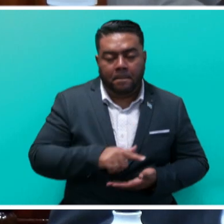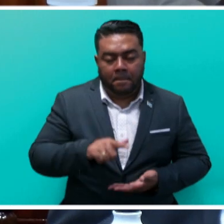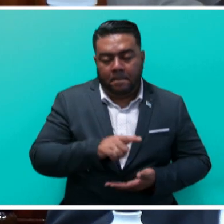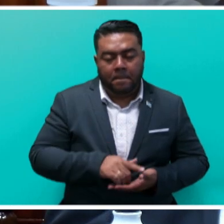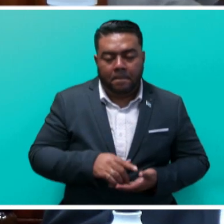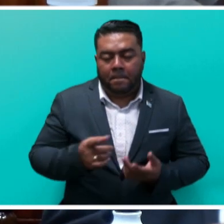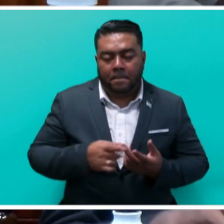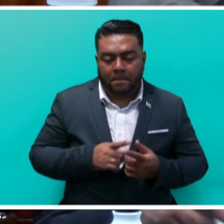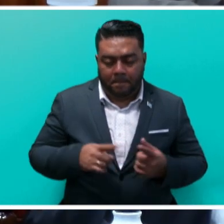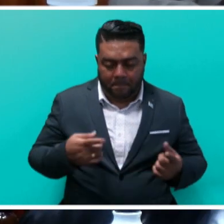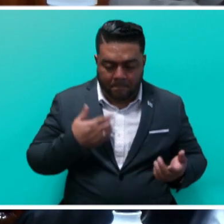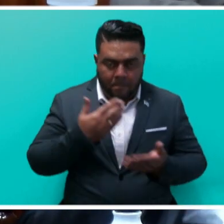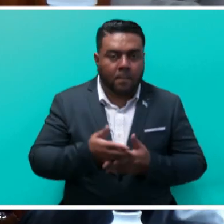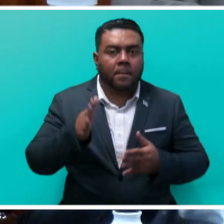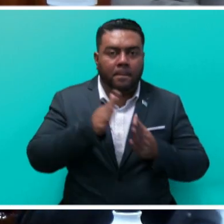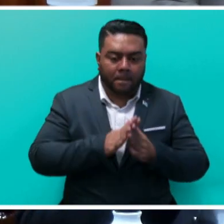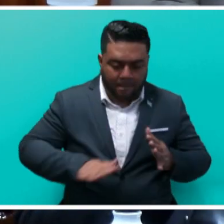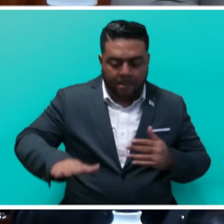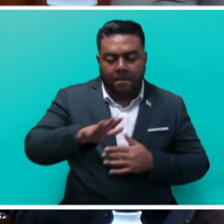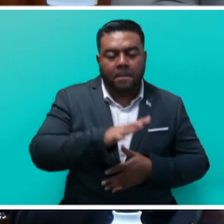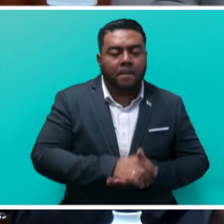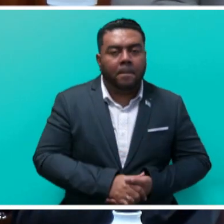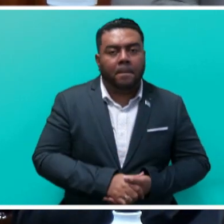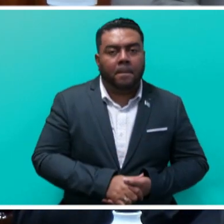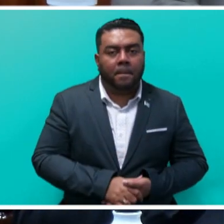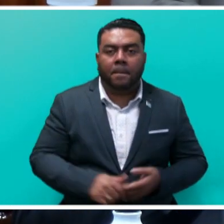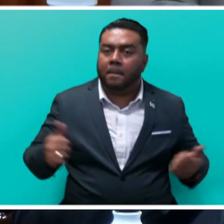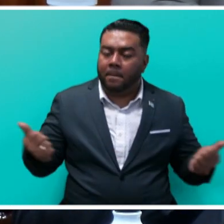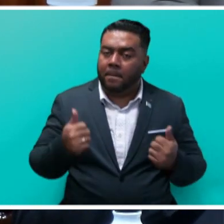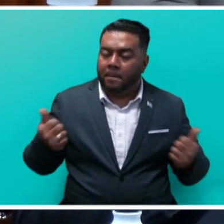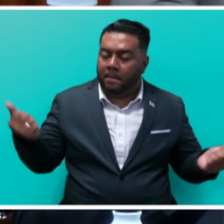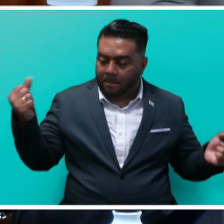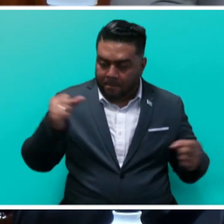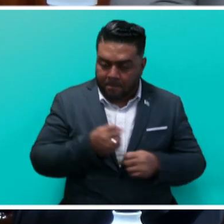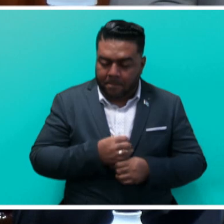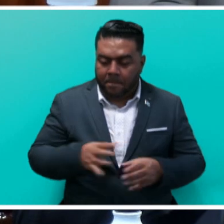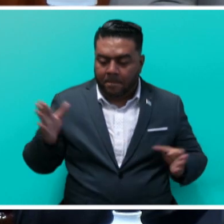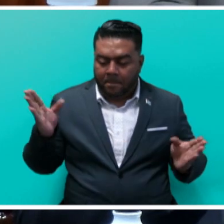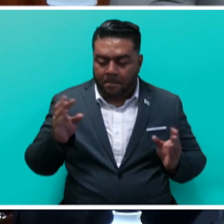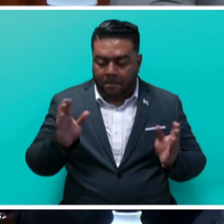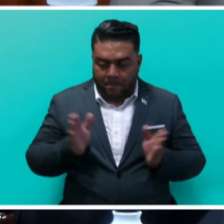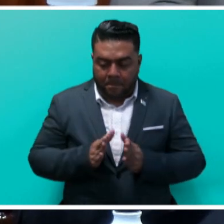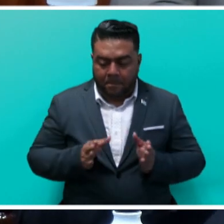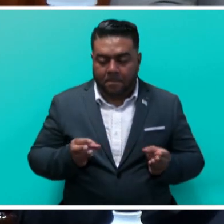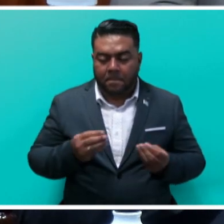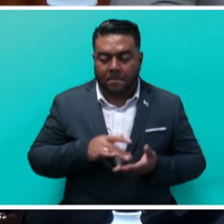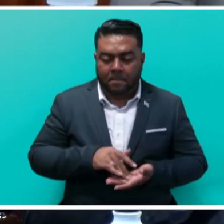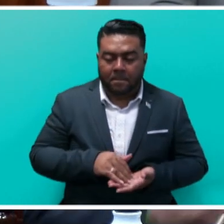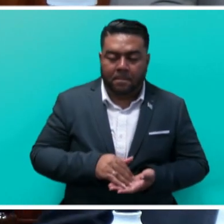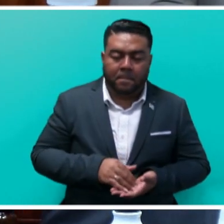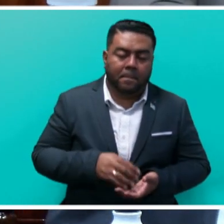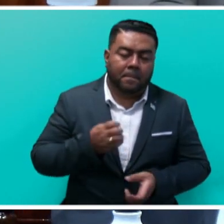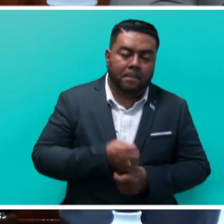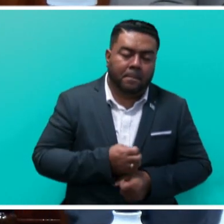land. And most micro, small, and medium enterprises, Mr. Speaker, say may not